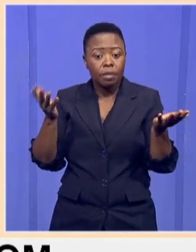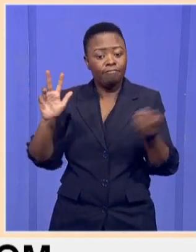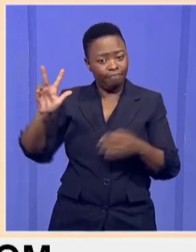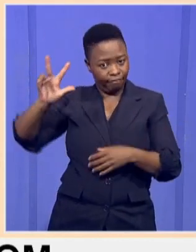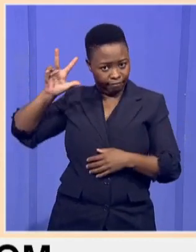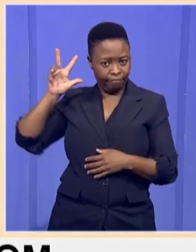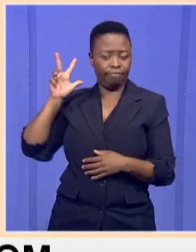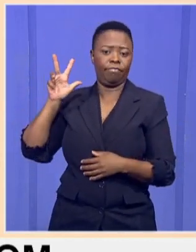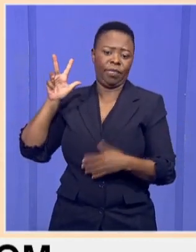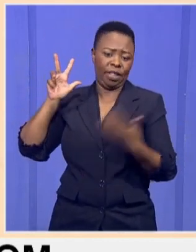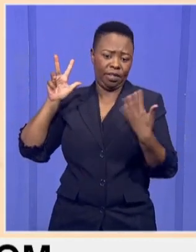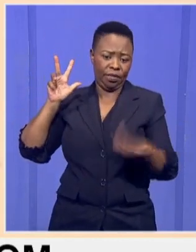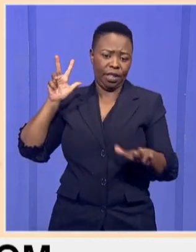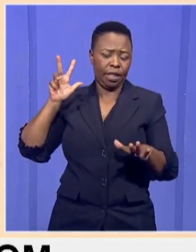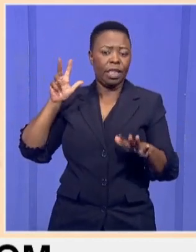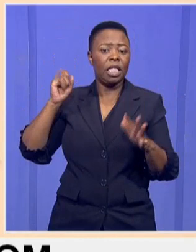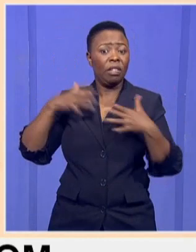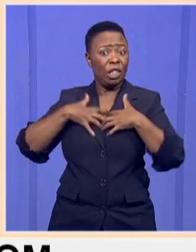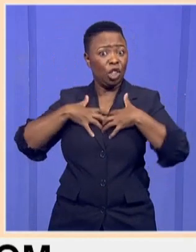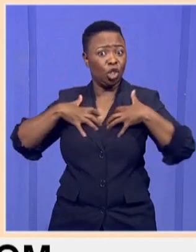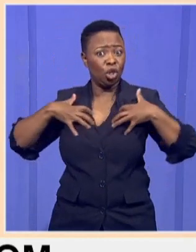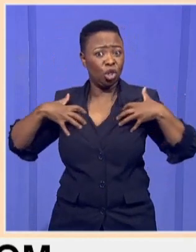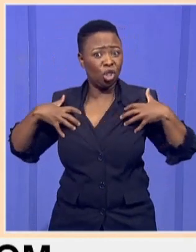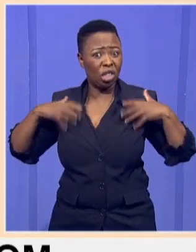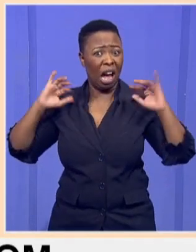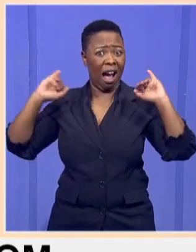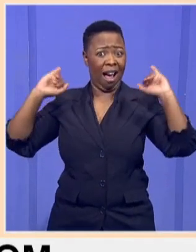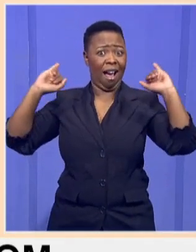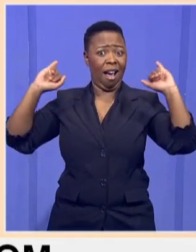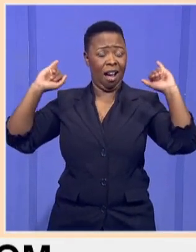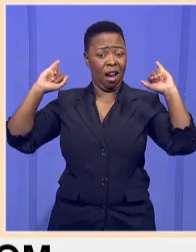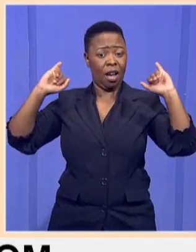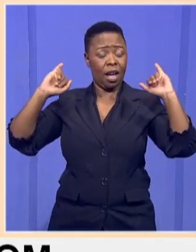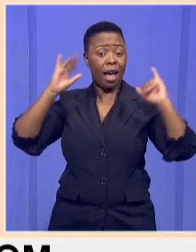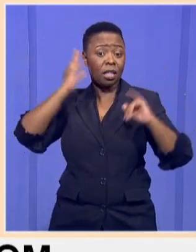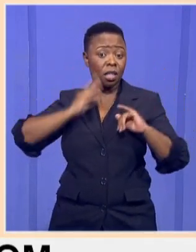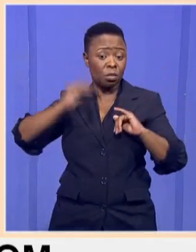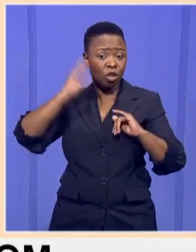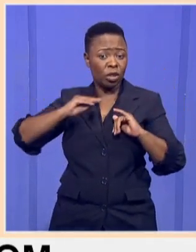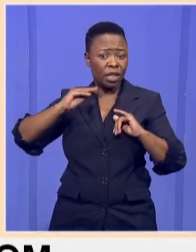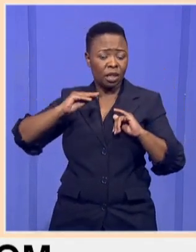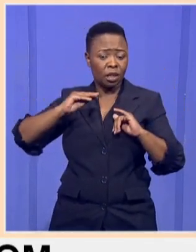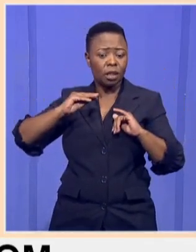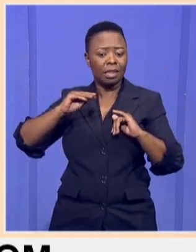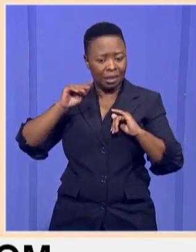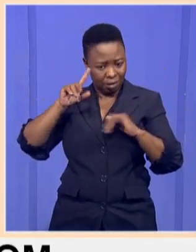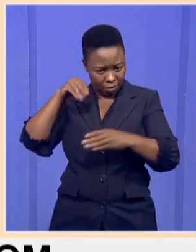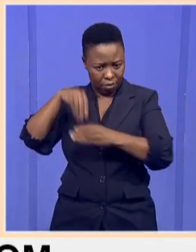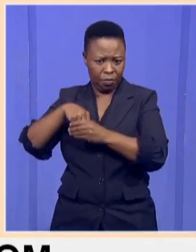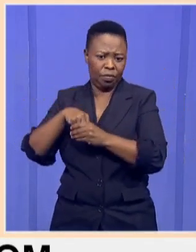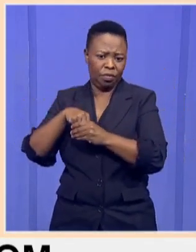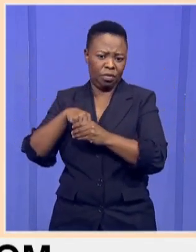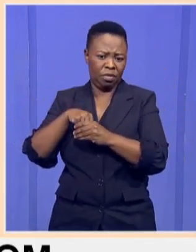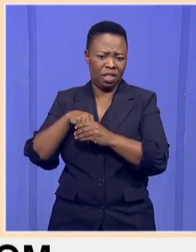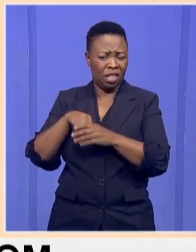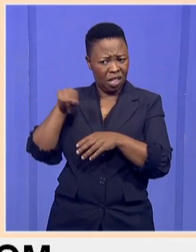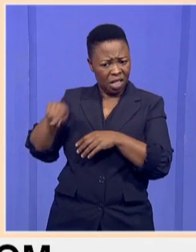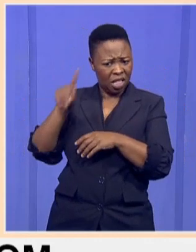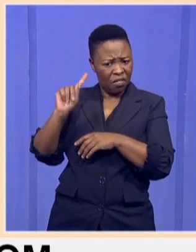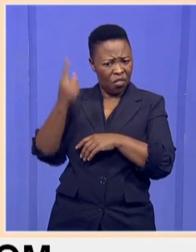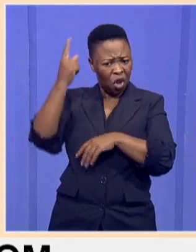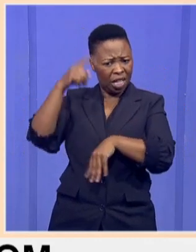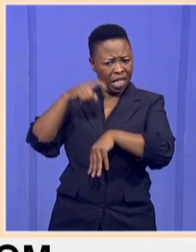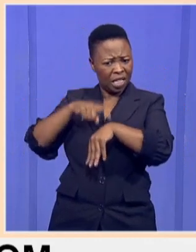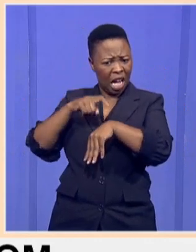and in distress, the South African National Defence Force has not disappointed. This is not the first time we are